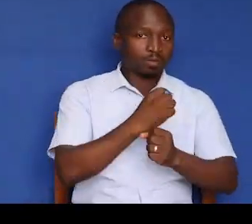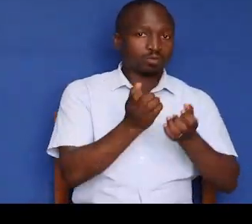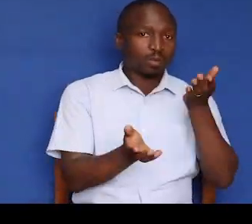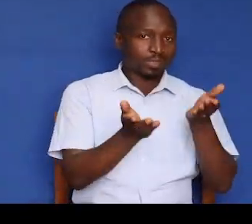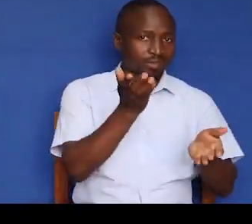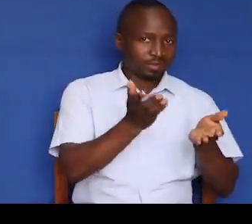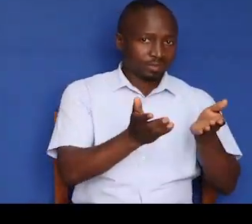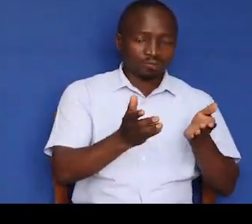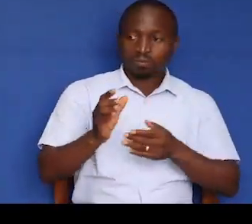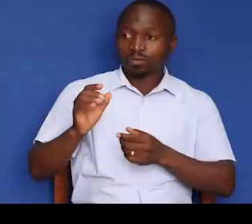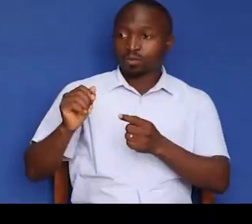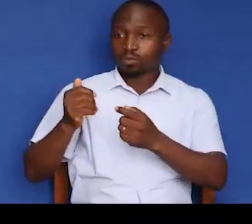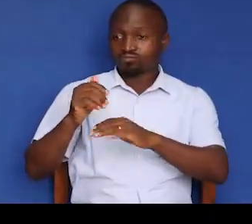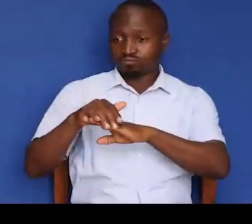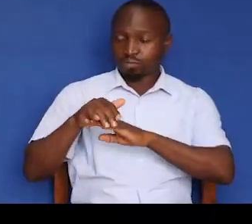50.